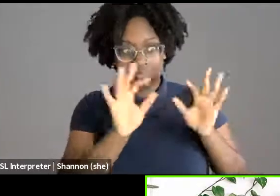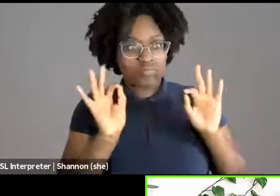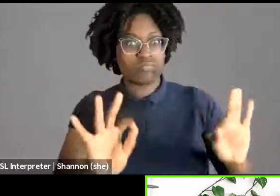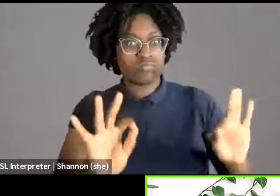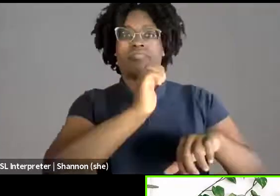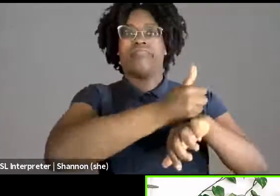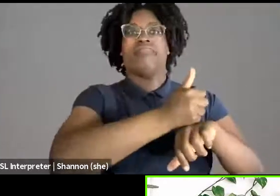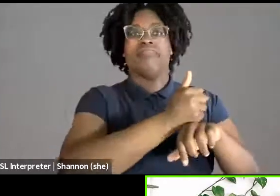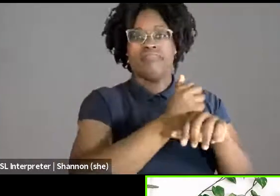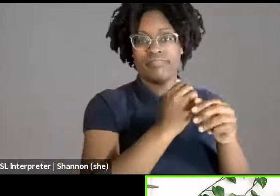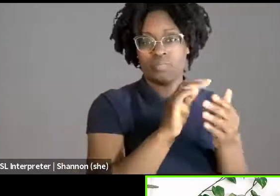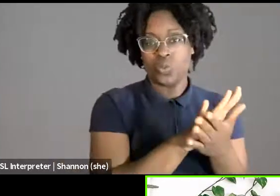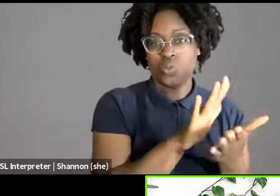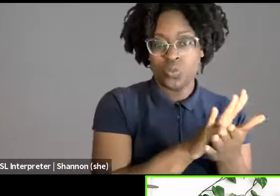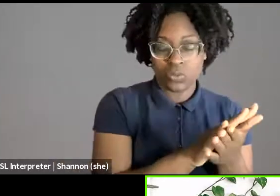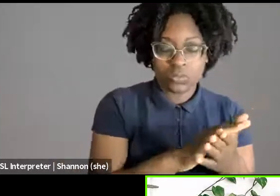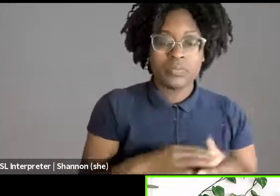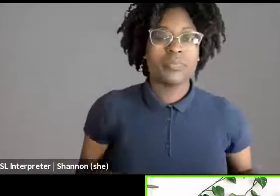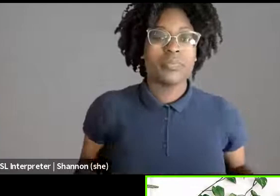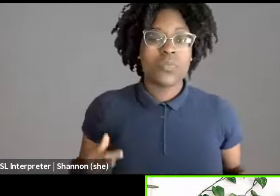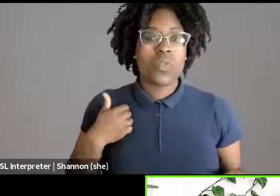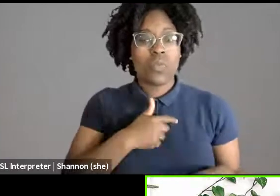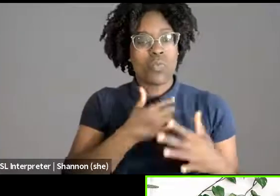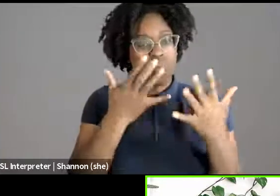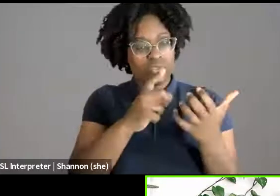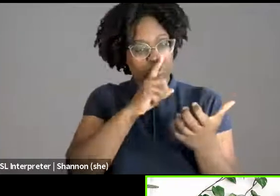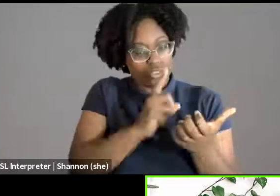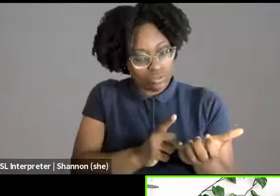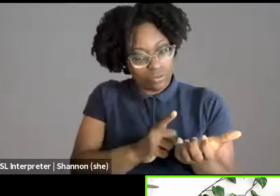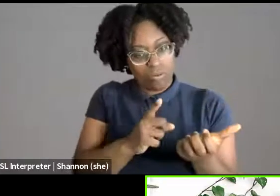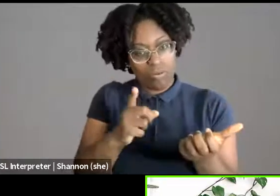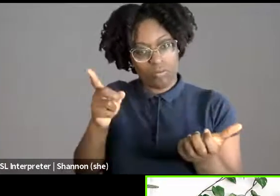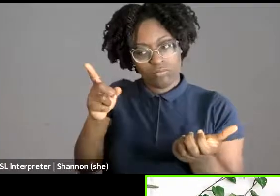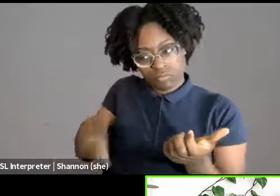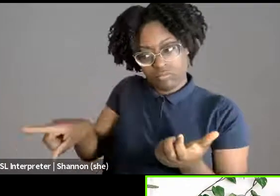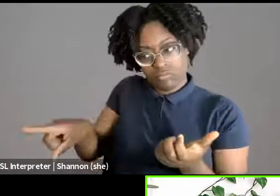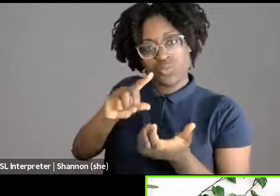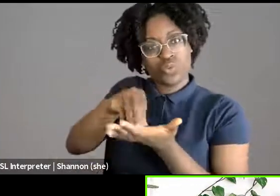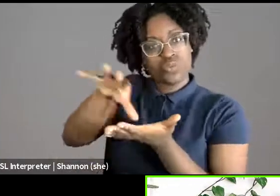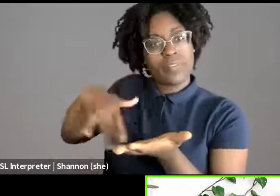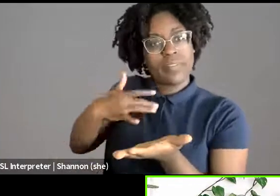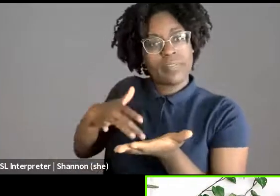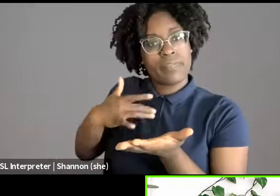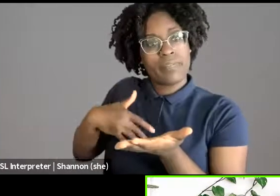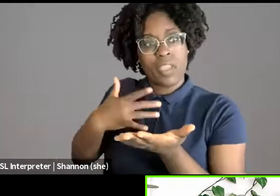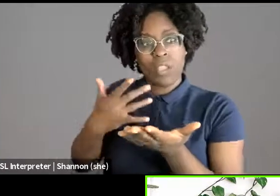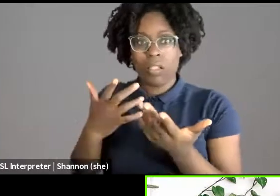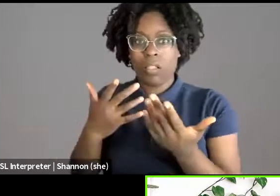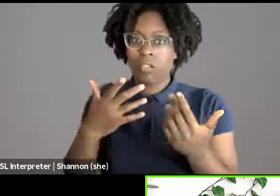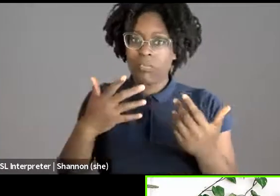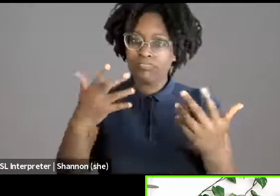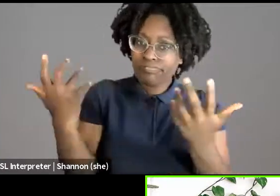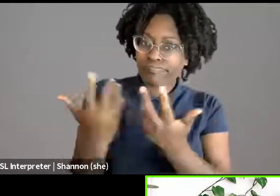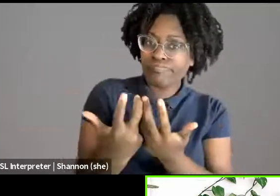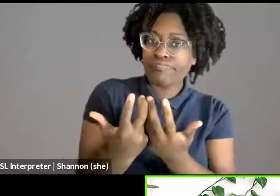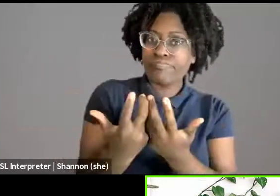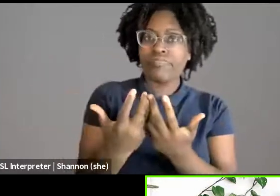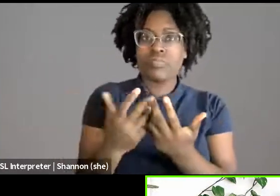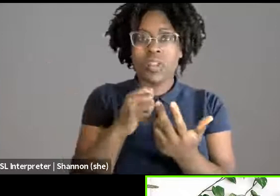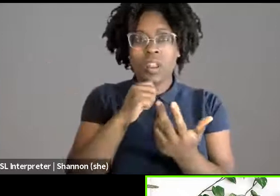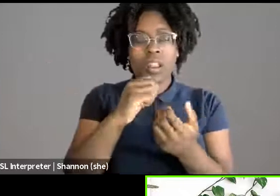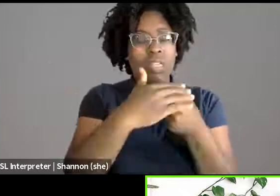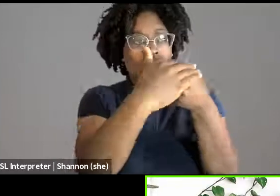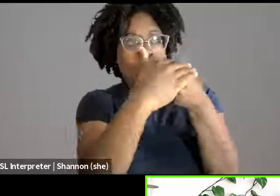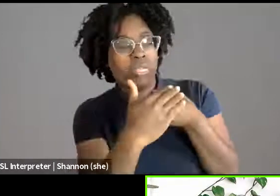would be uplifted through our program. These are academic year courses. We wanted to make them rigorous. We wanted them to build in a